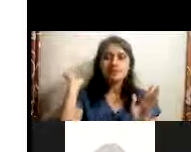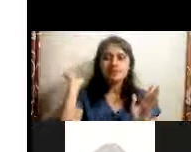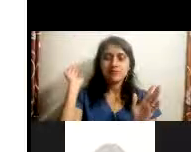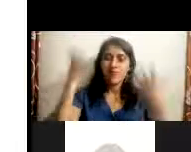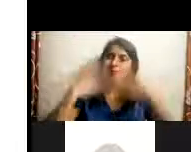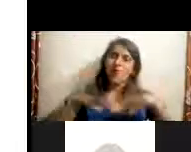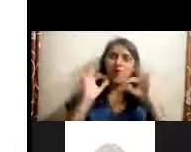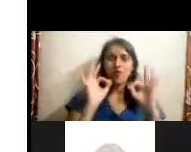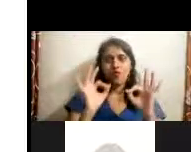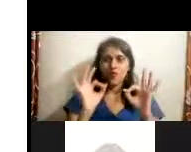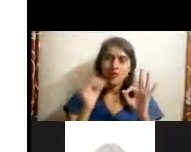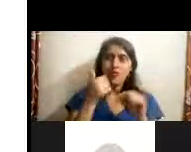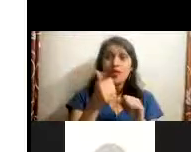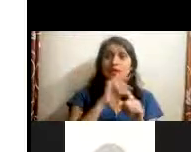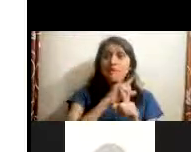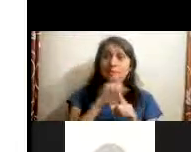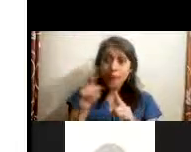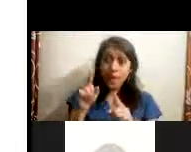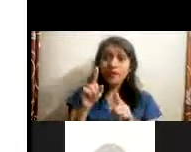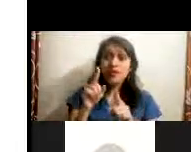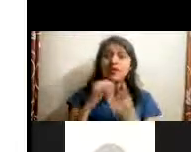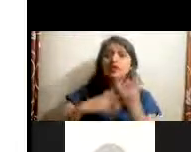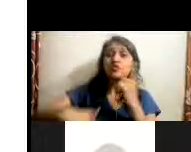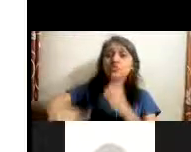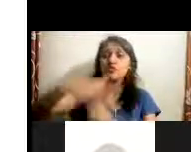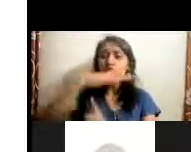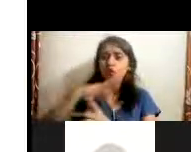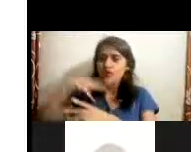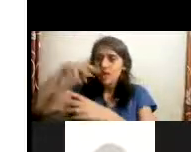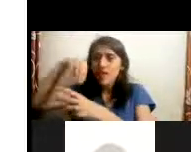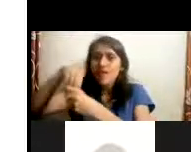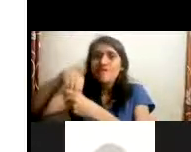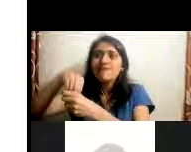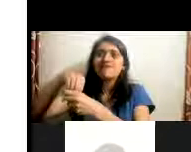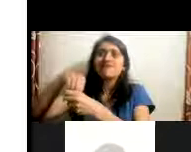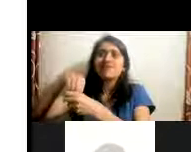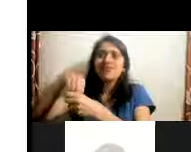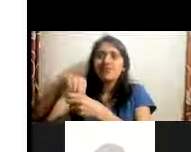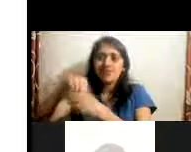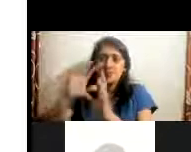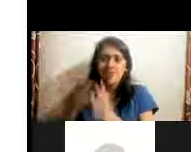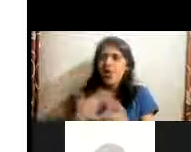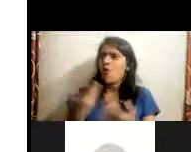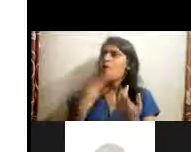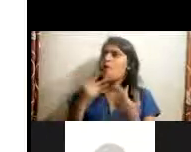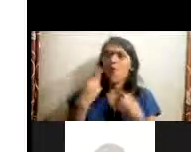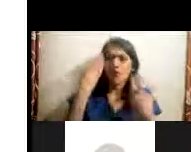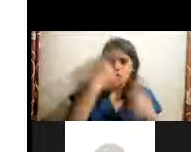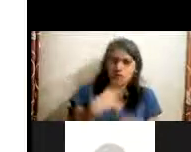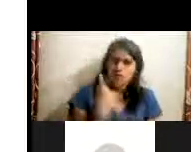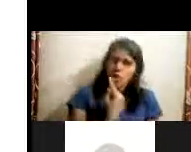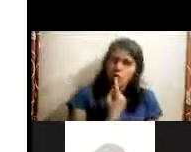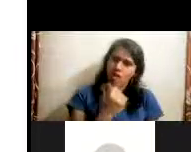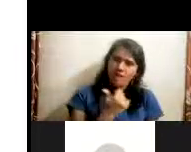well-being is intact, and when your socialization, because man is a social animal, and when your